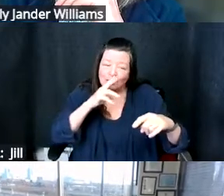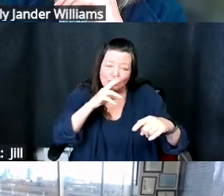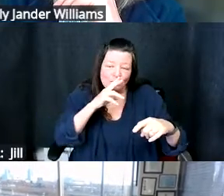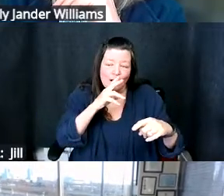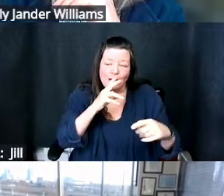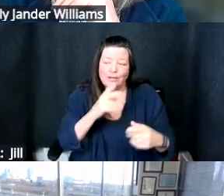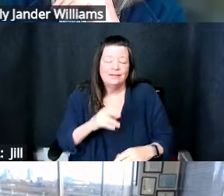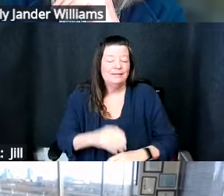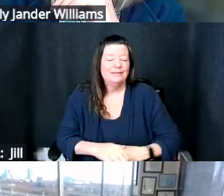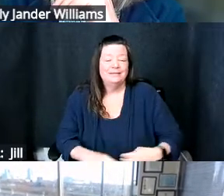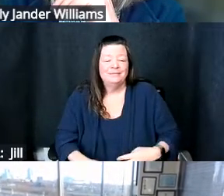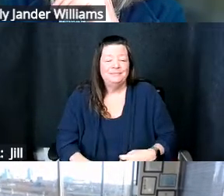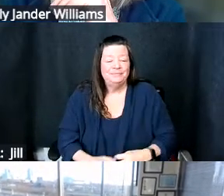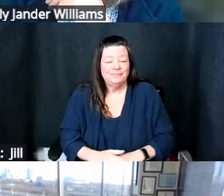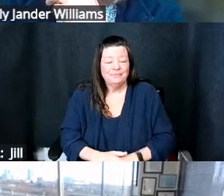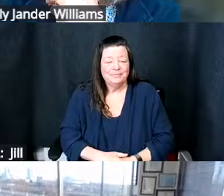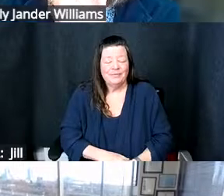Board.